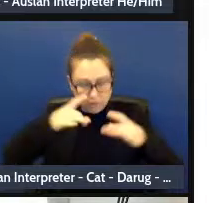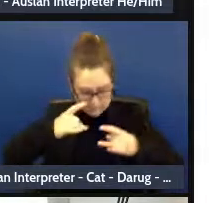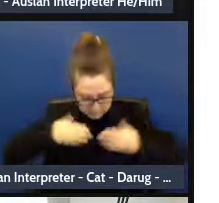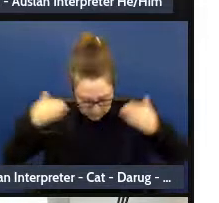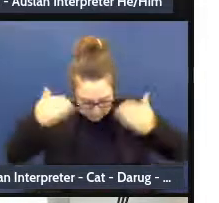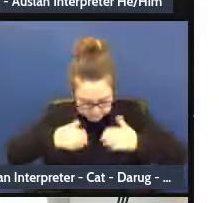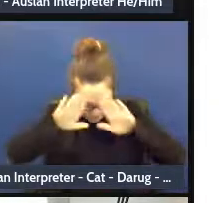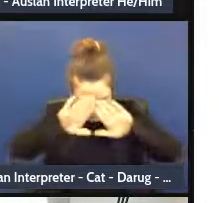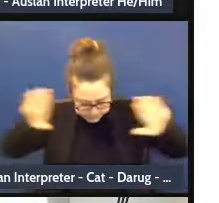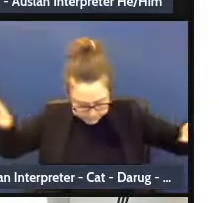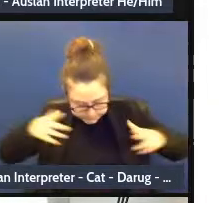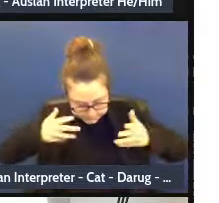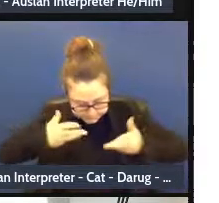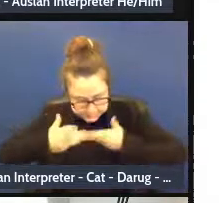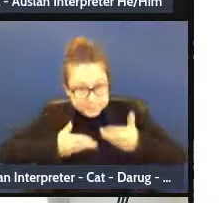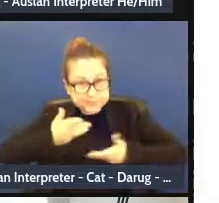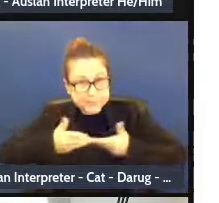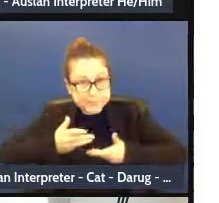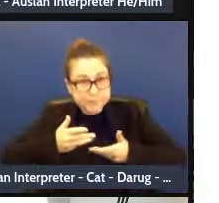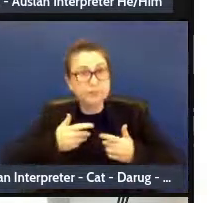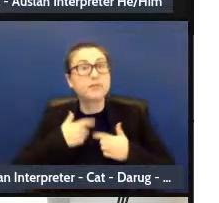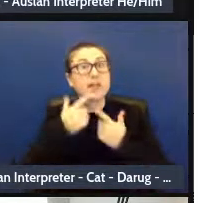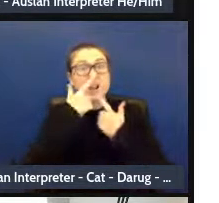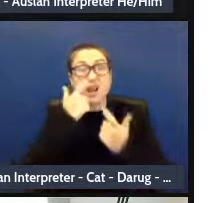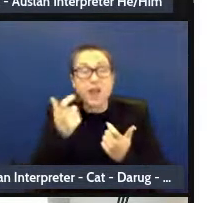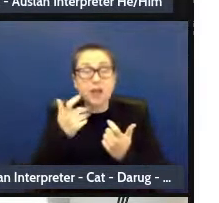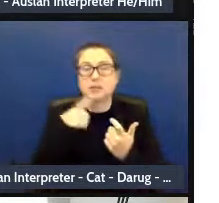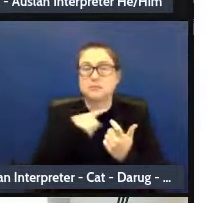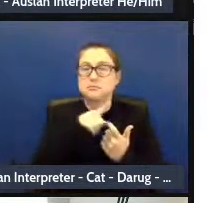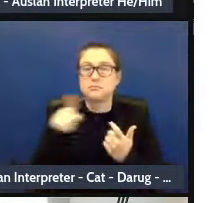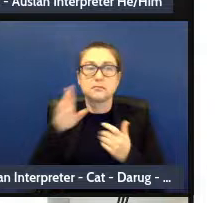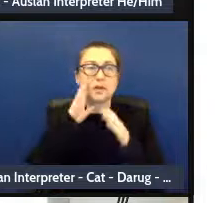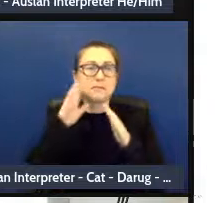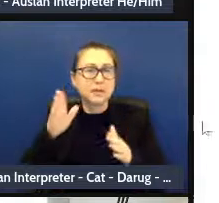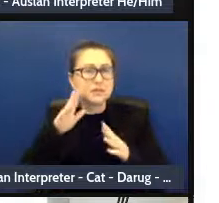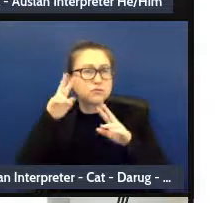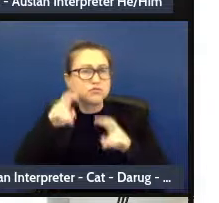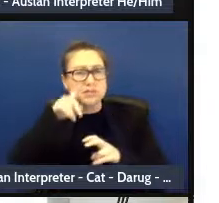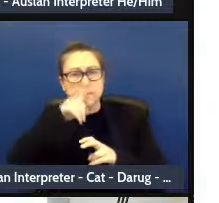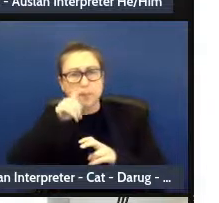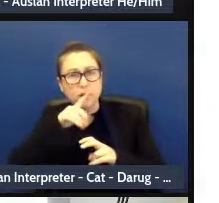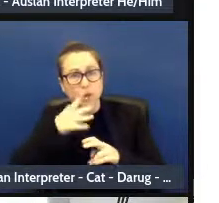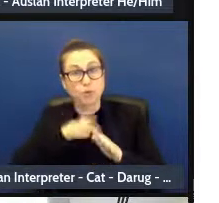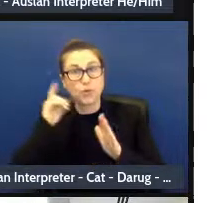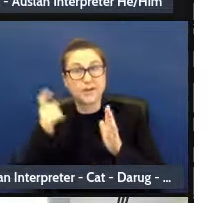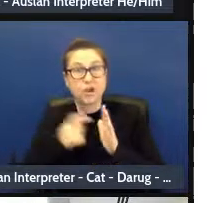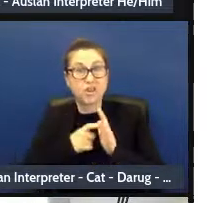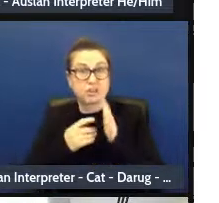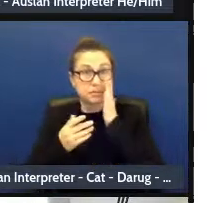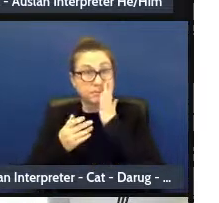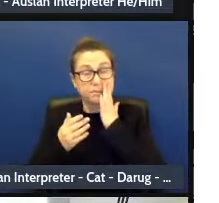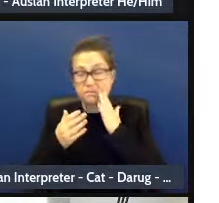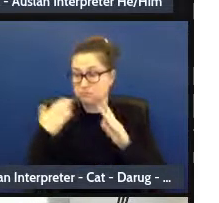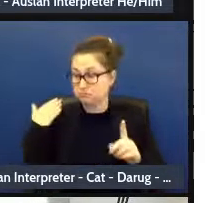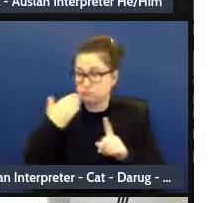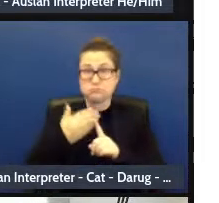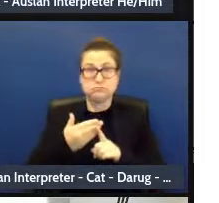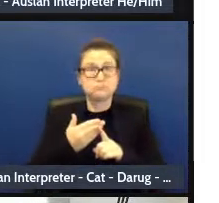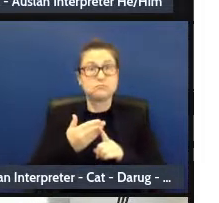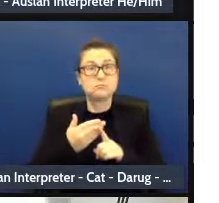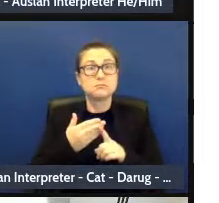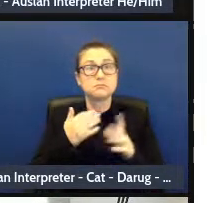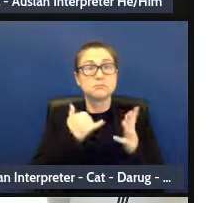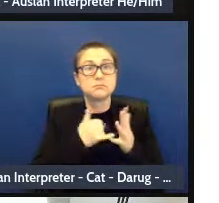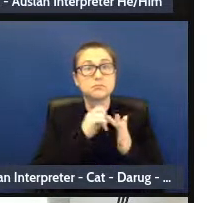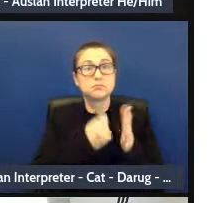And I've been, as I said, really fortunate to work with some amazing researchers. So I'd just like to acknowledge all the people that I've worked with in the Spratt Lab, the Baker Lab,